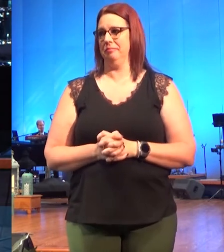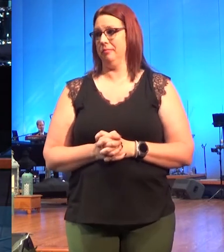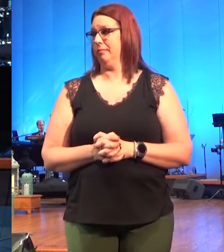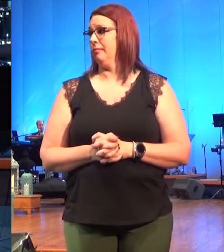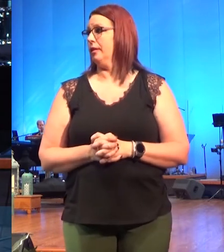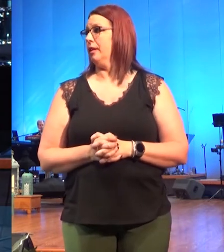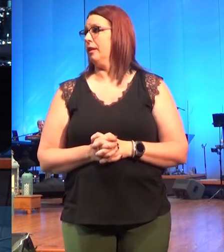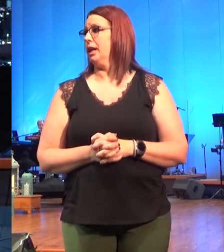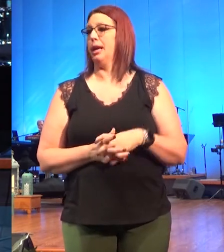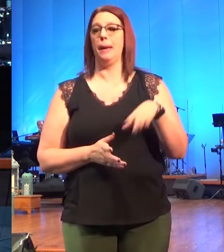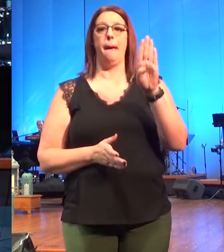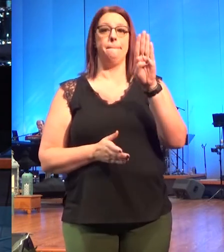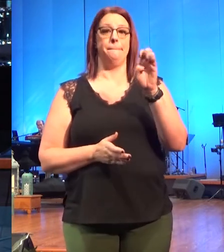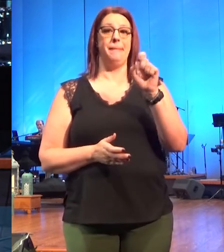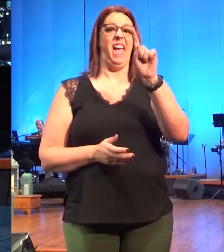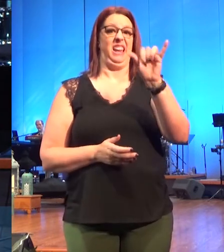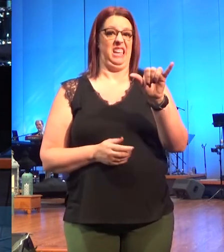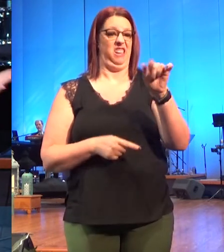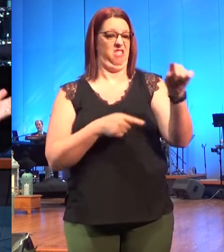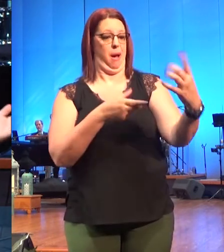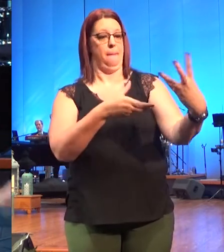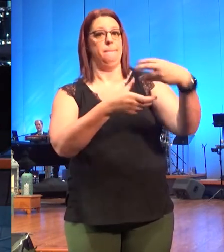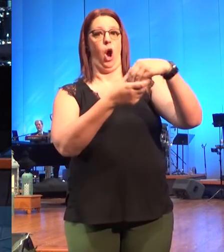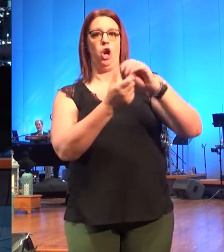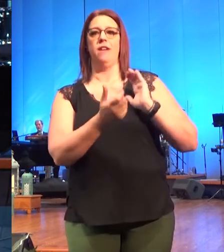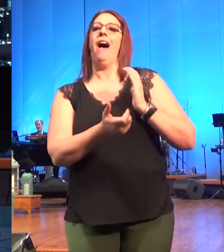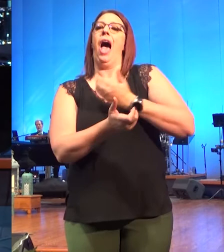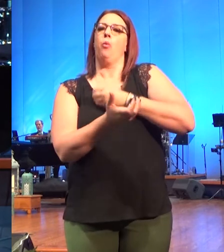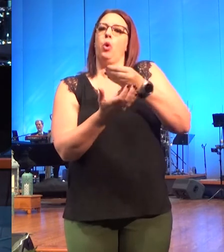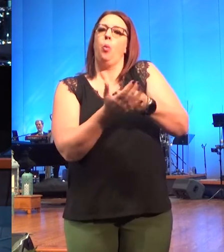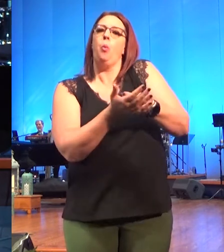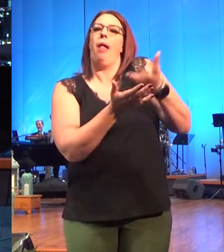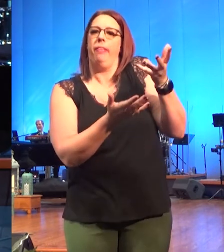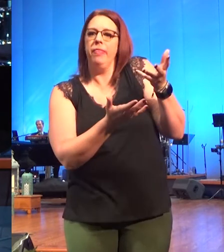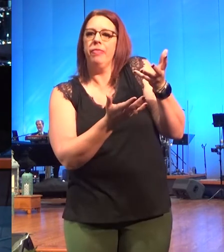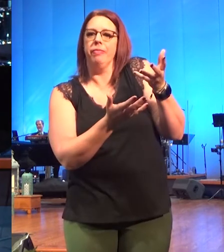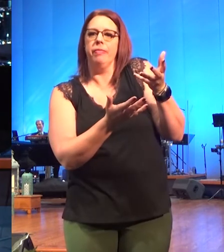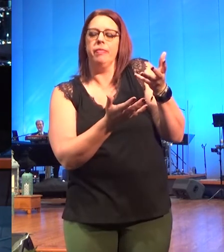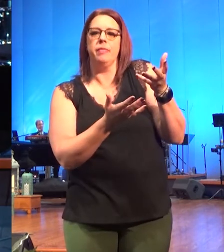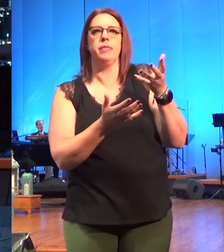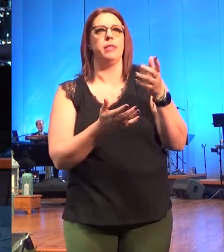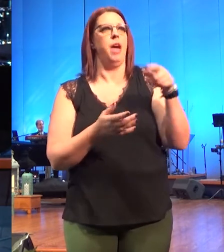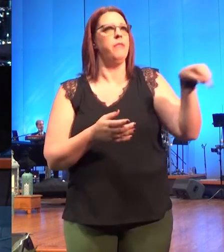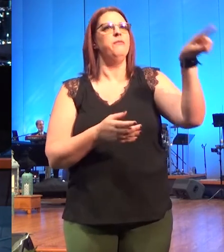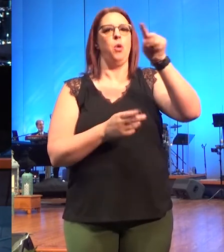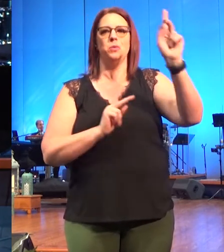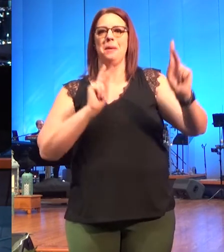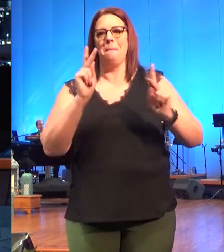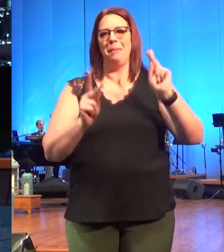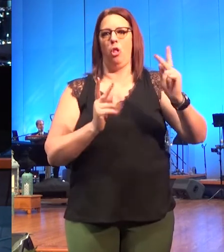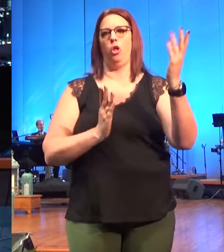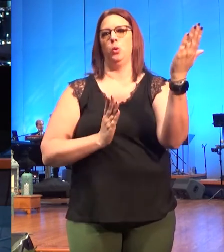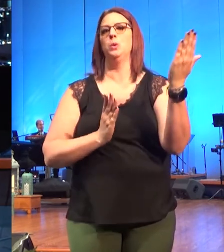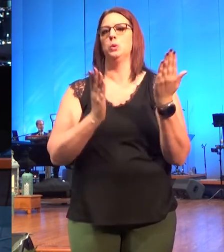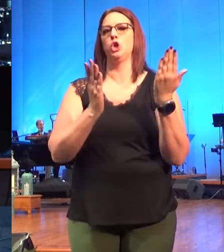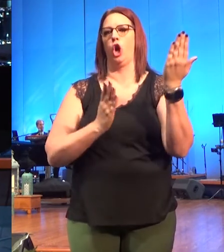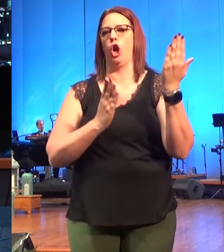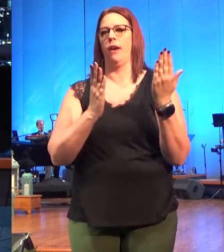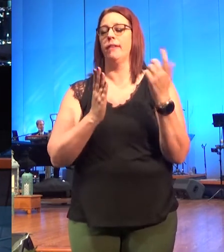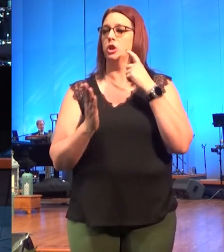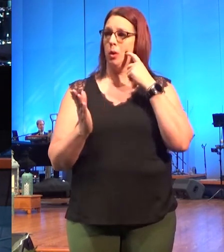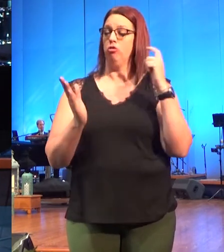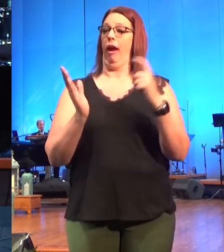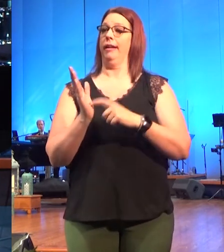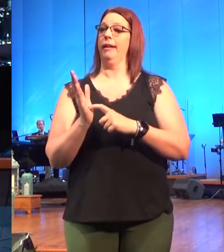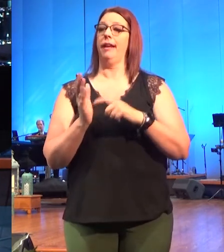And Betty is a part of our wealth, as are all of these folks who serve us. We are very blessed. We recognize that as an expression of